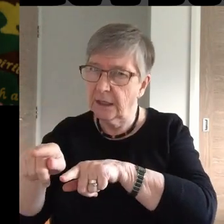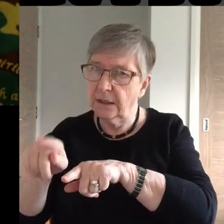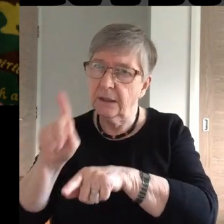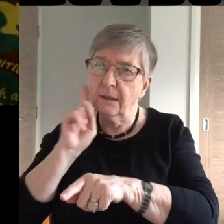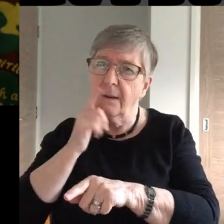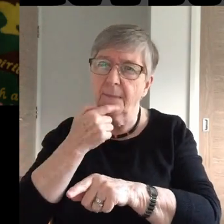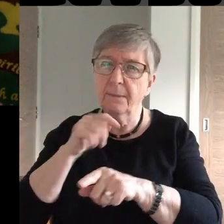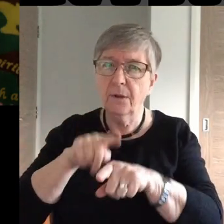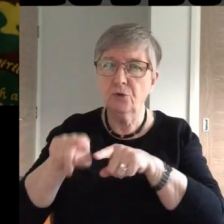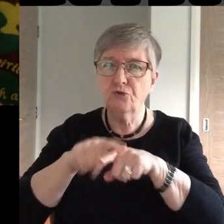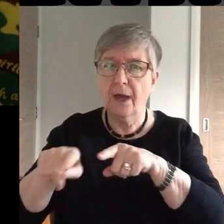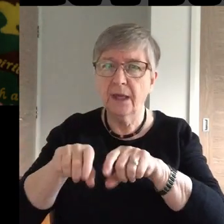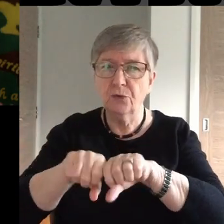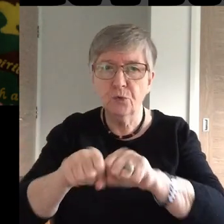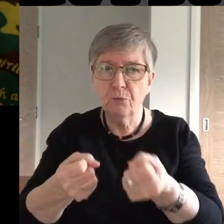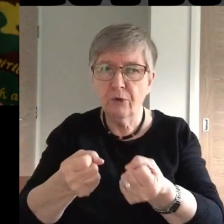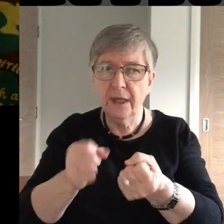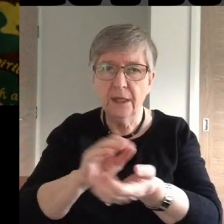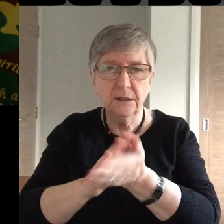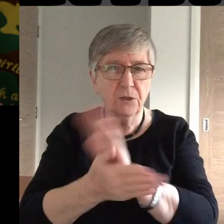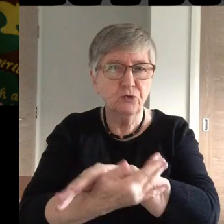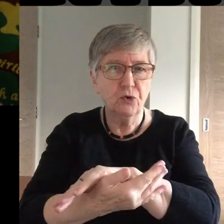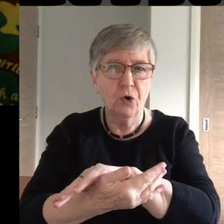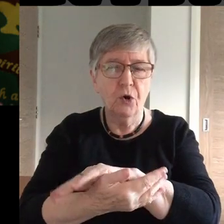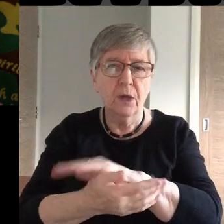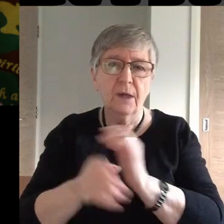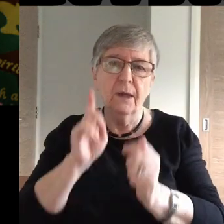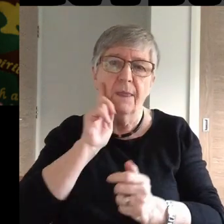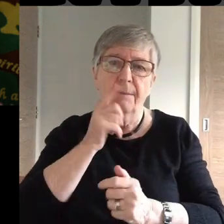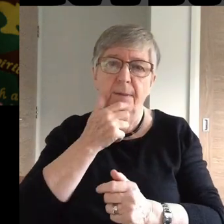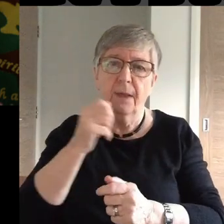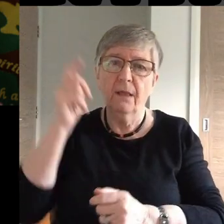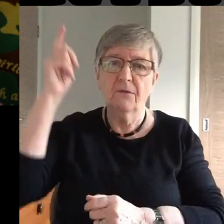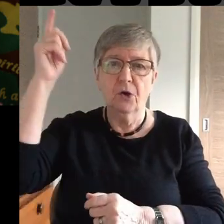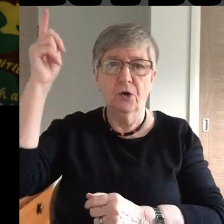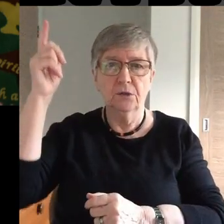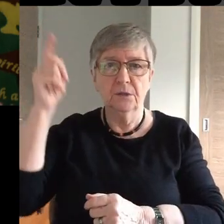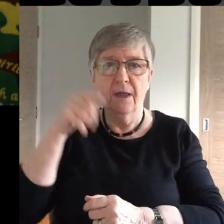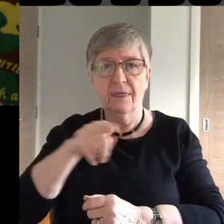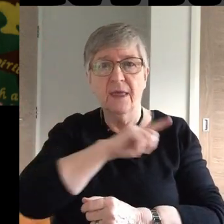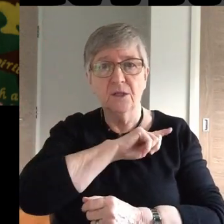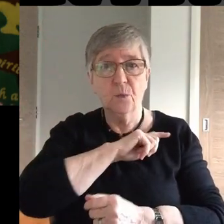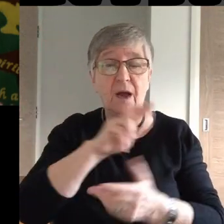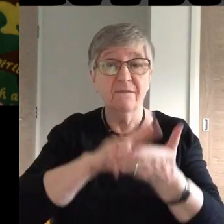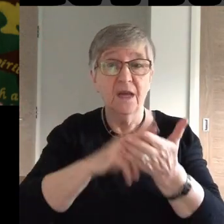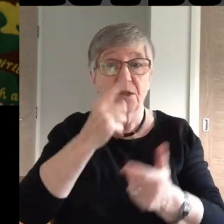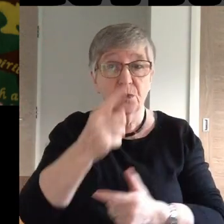break, to hurt, and destroy the people of God. And that's why